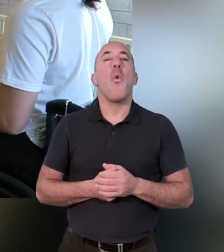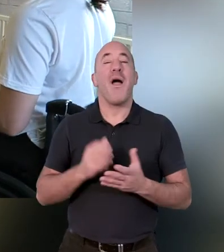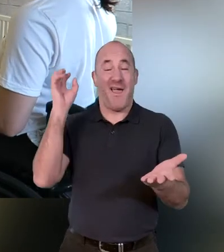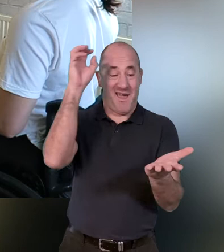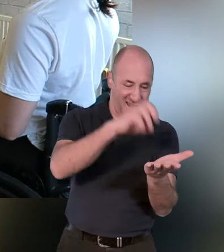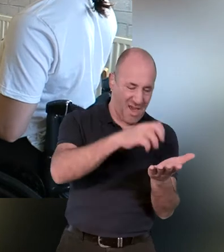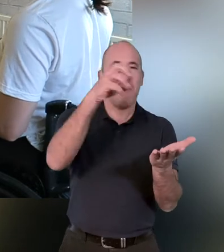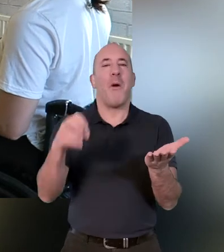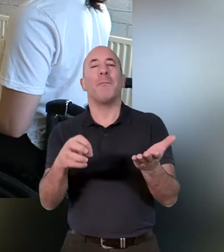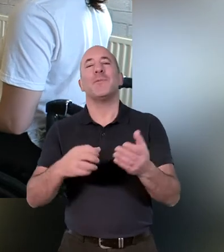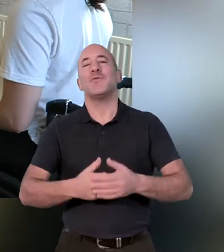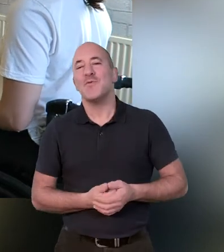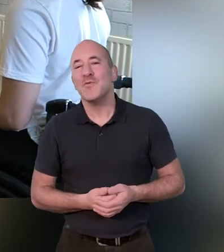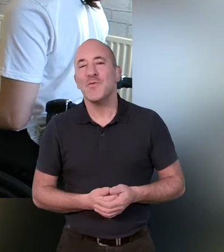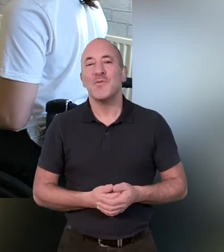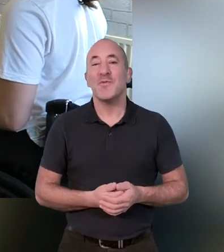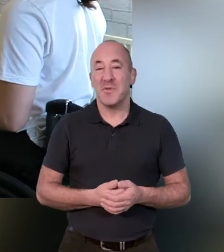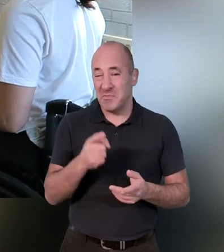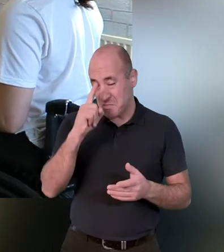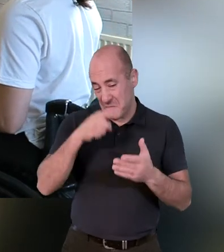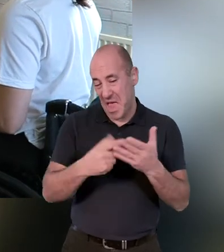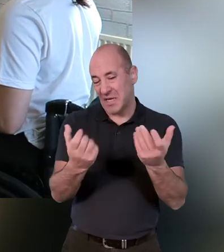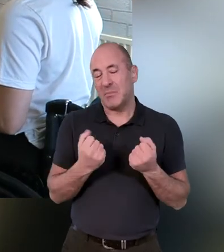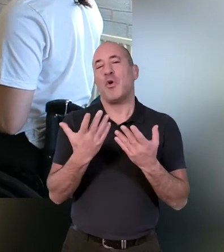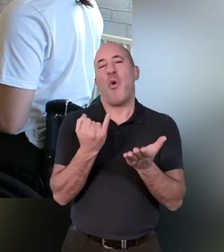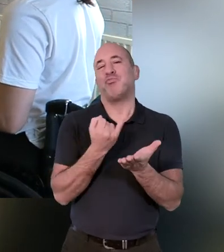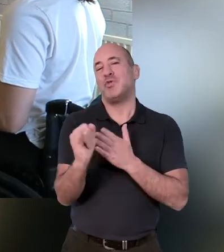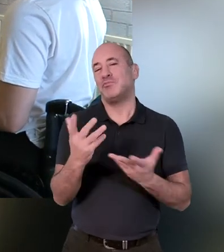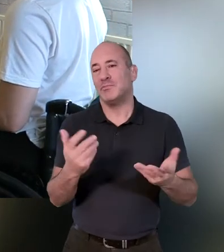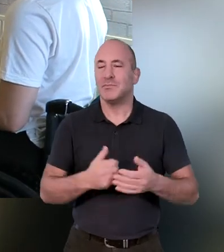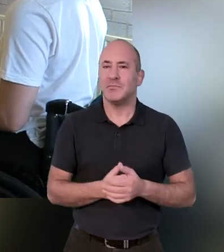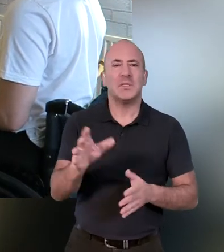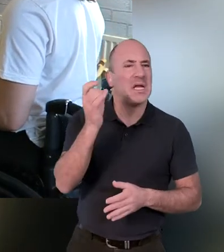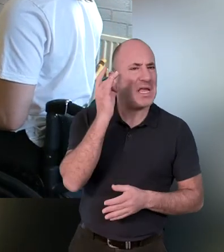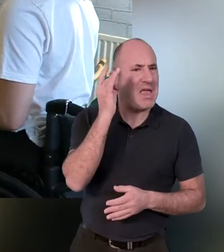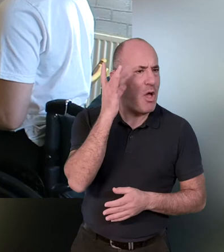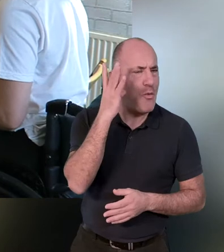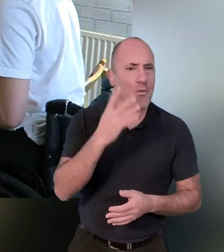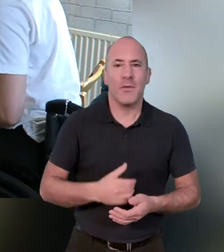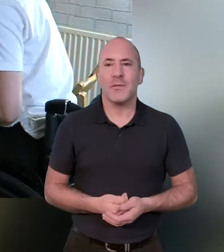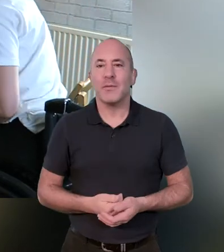Oh, touch the black, fell off. You have to decide whether you count that or not. Yellow.